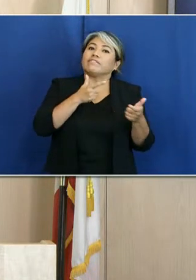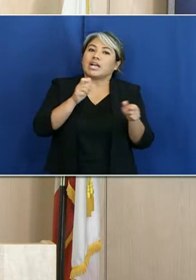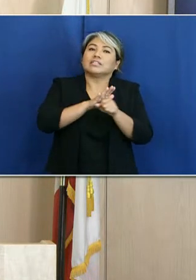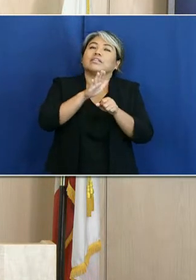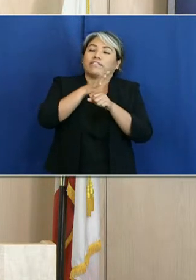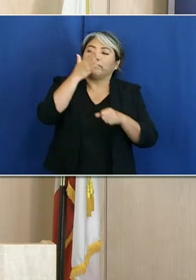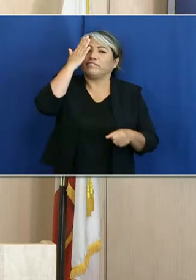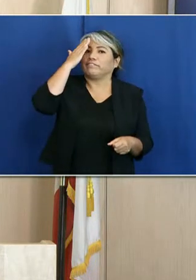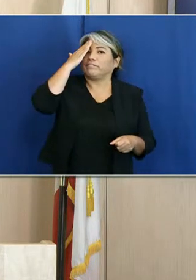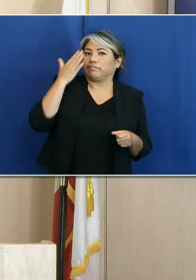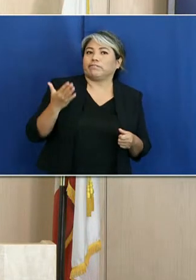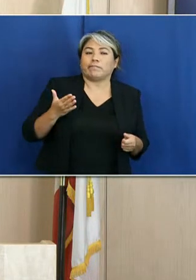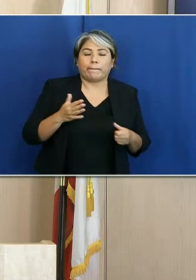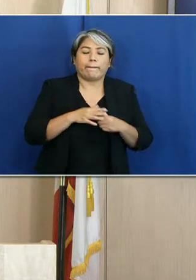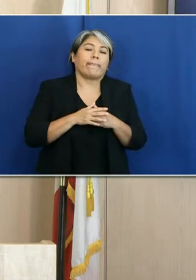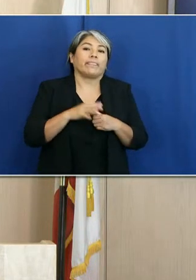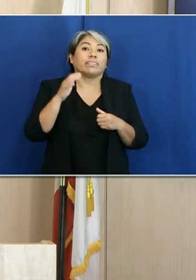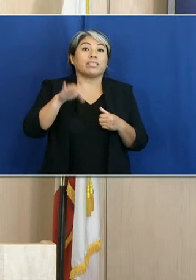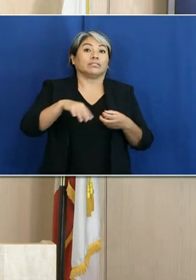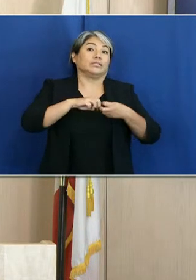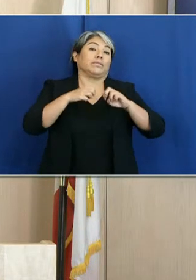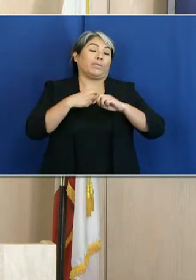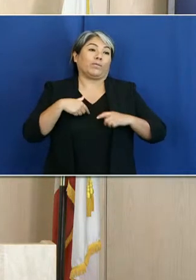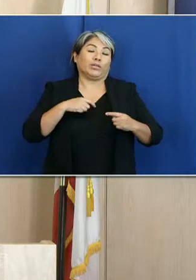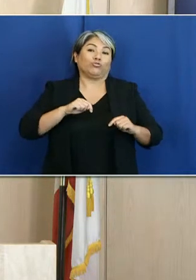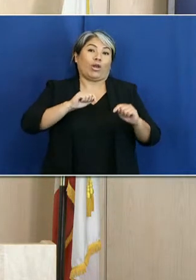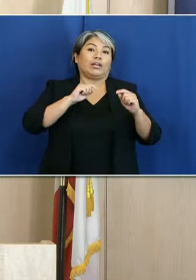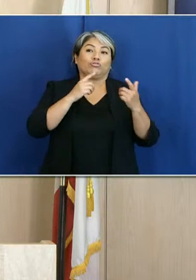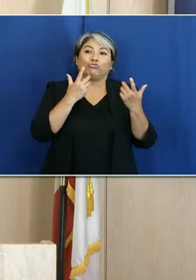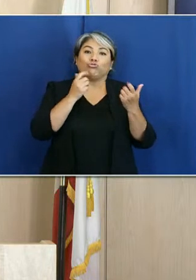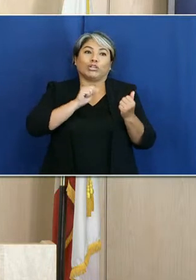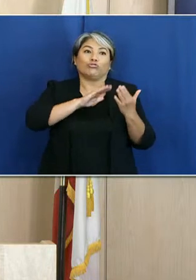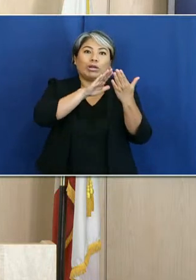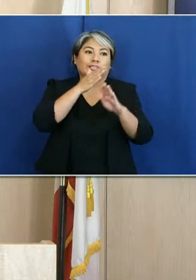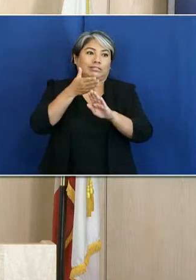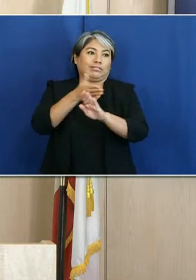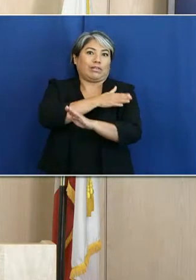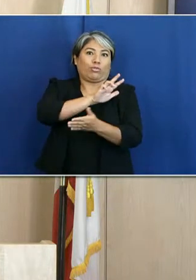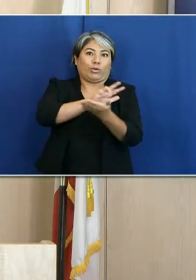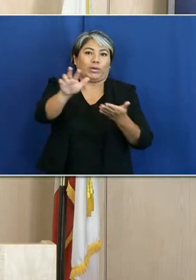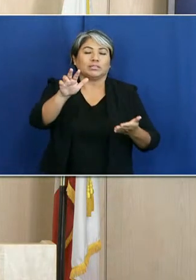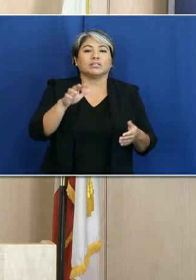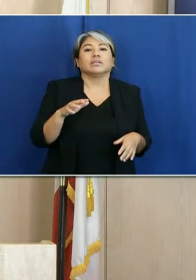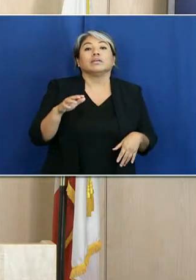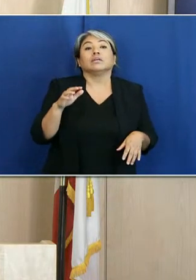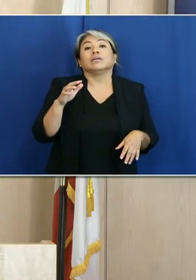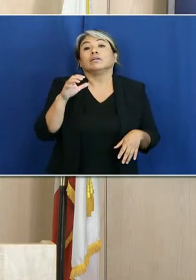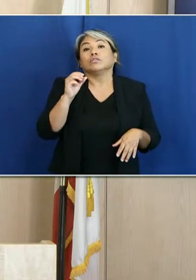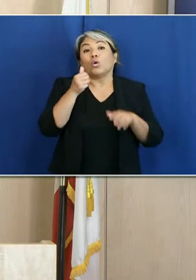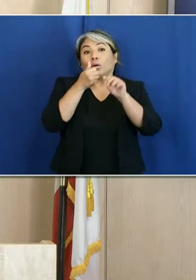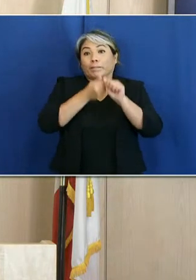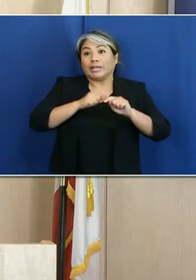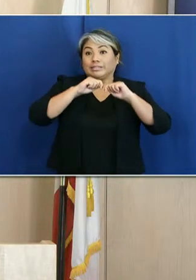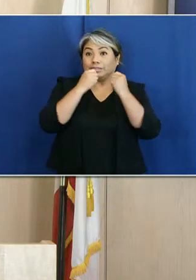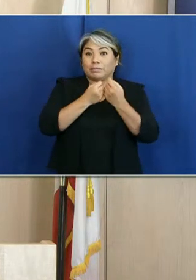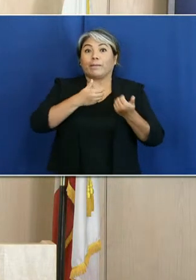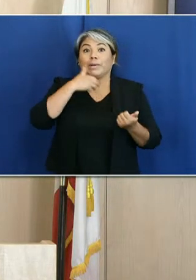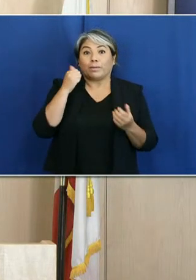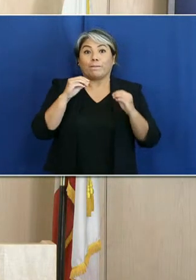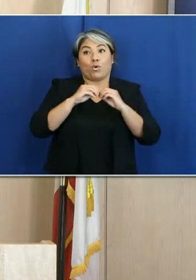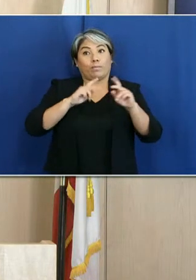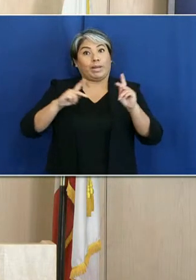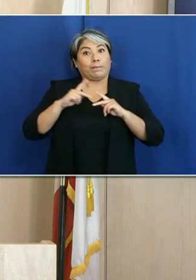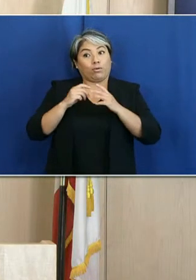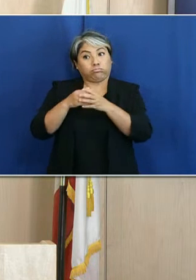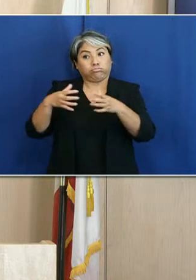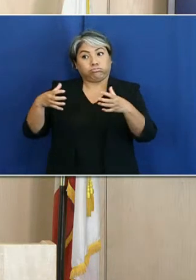enough to get to those, and that's the problem we've been trying to address in the course of the last 3 weeks. And so now, as those compliance teams are better staffed and we